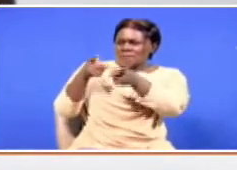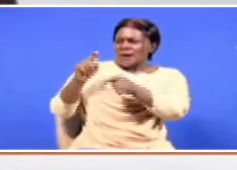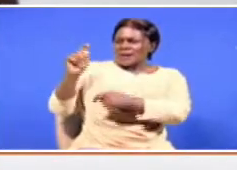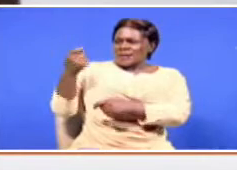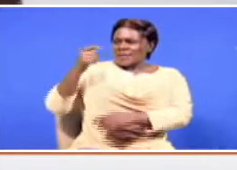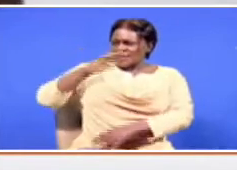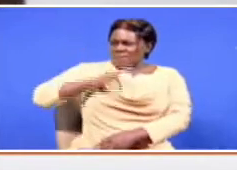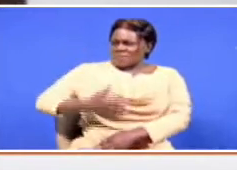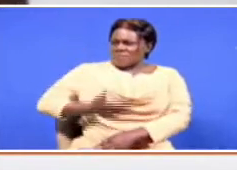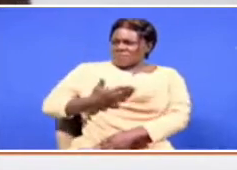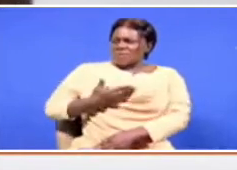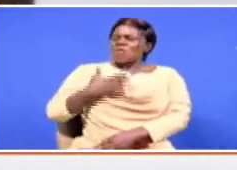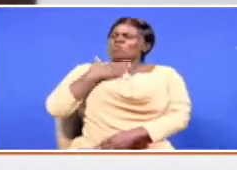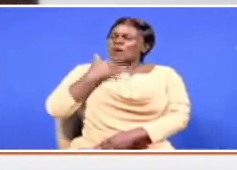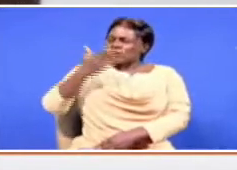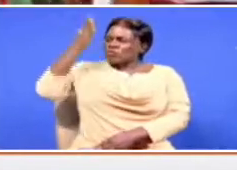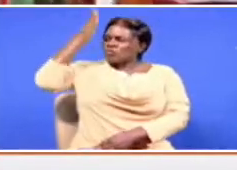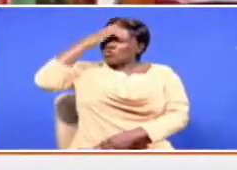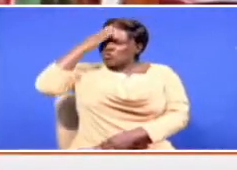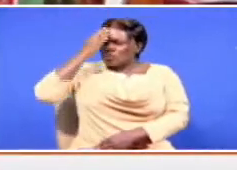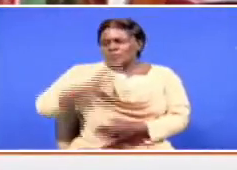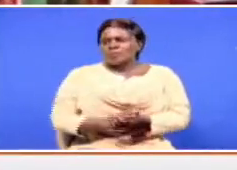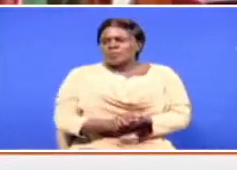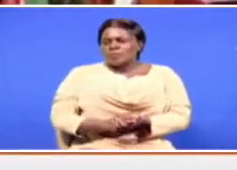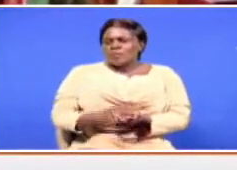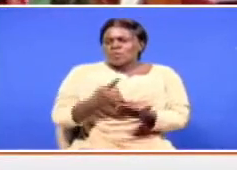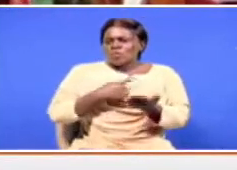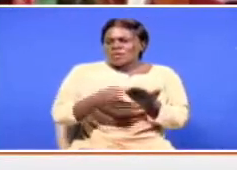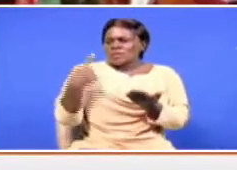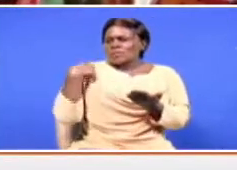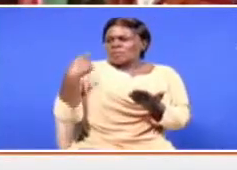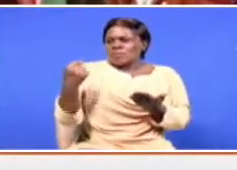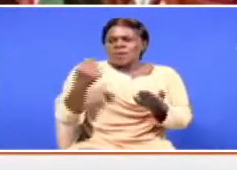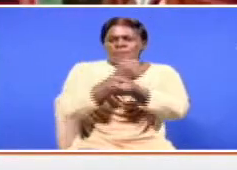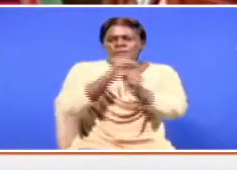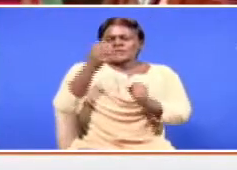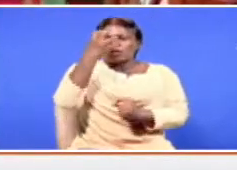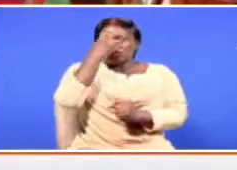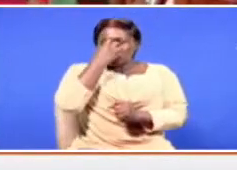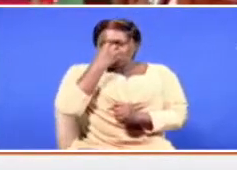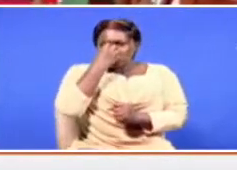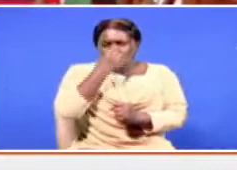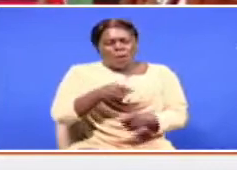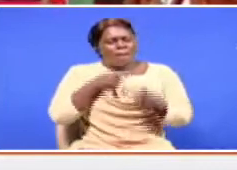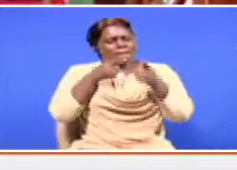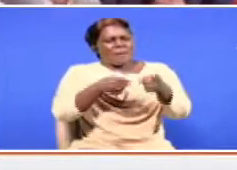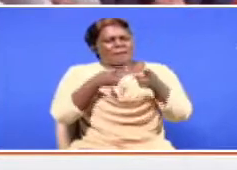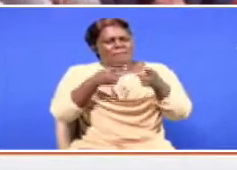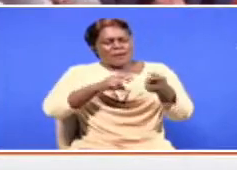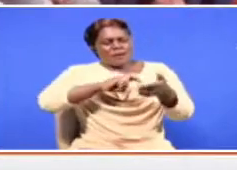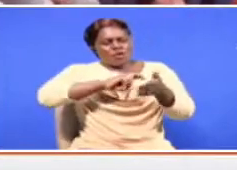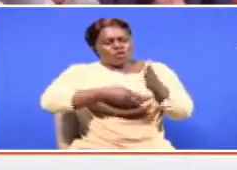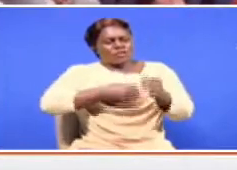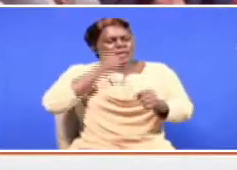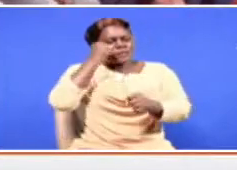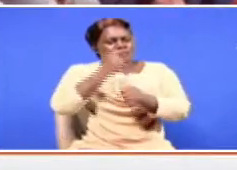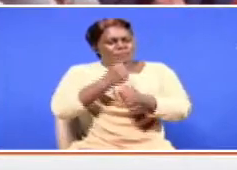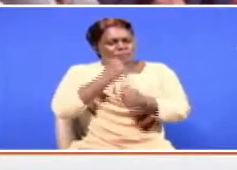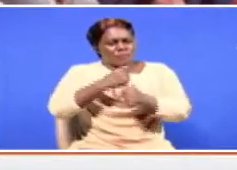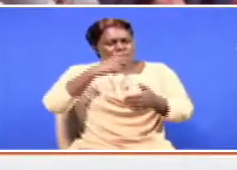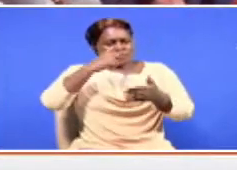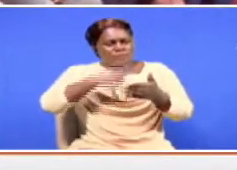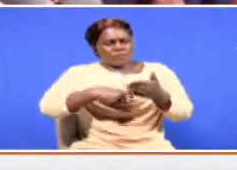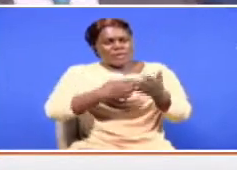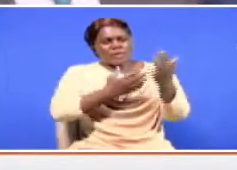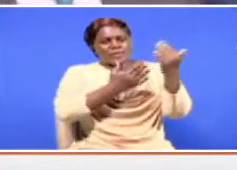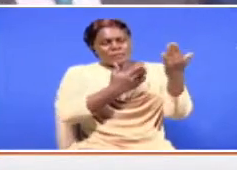Kenyans demanding answers. Just weeks ago, President William Ruto had them sign performance contracts,